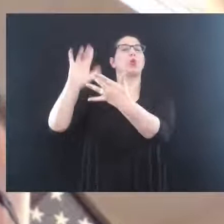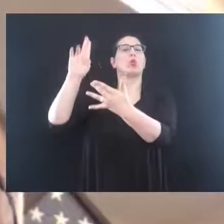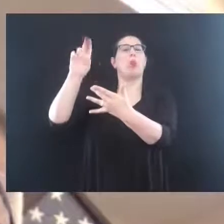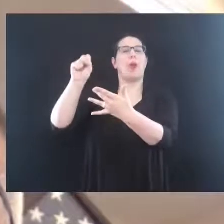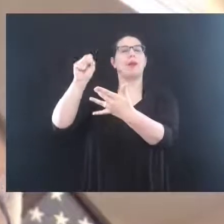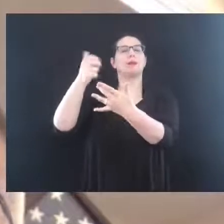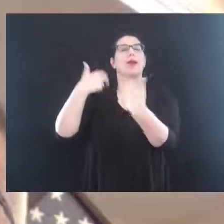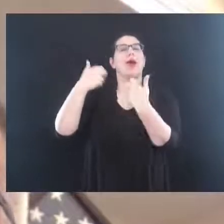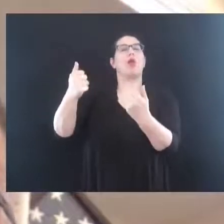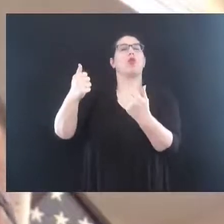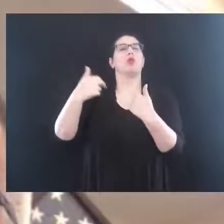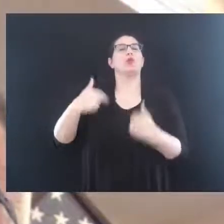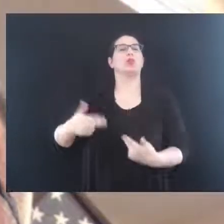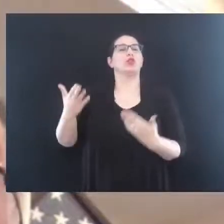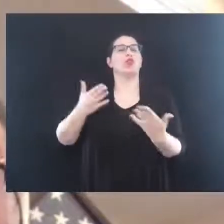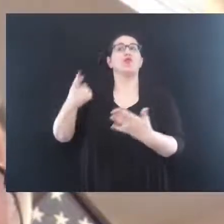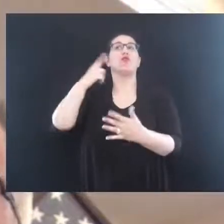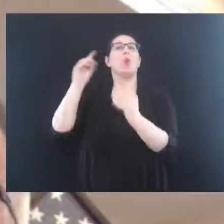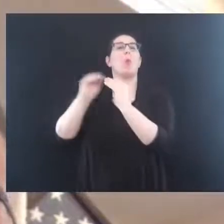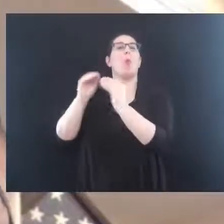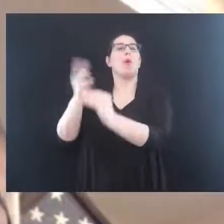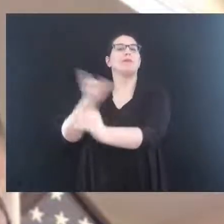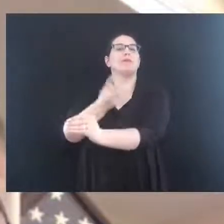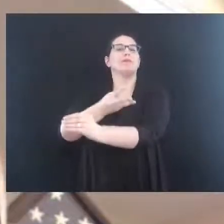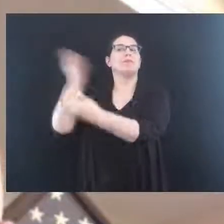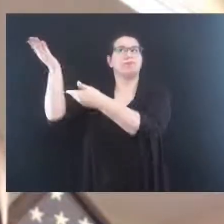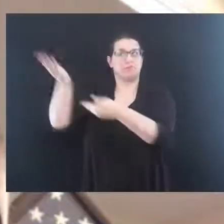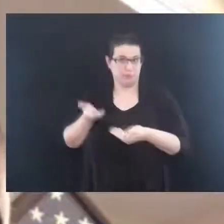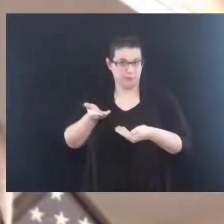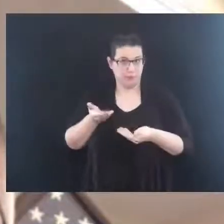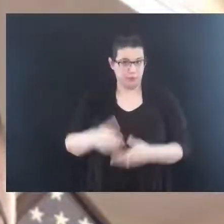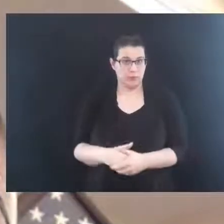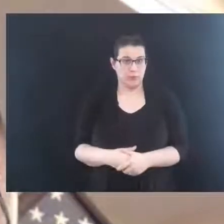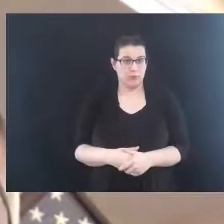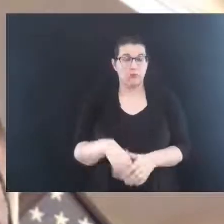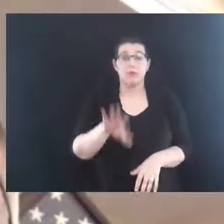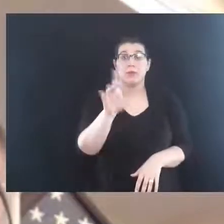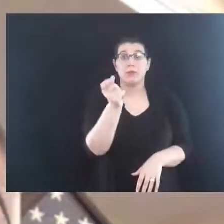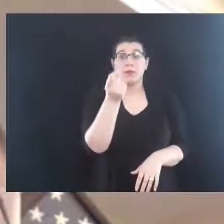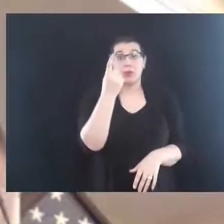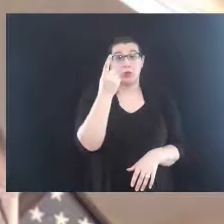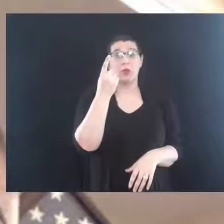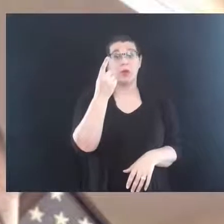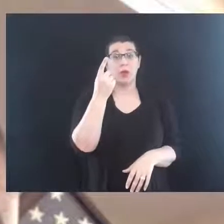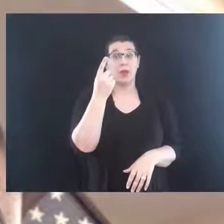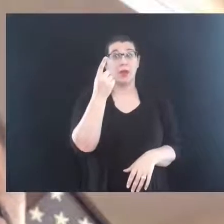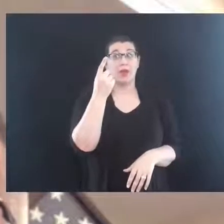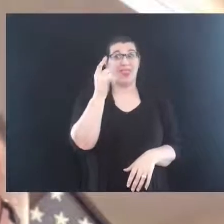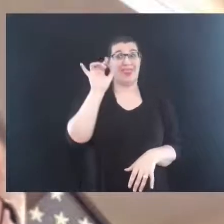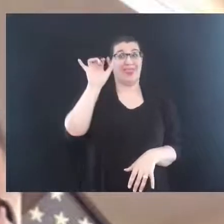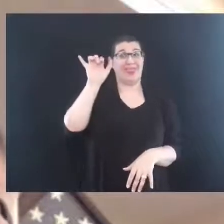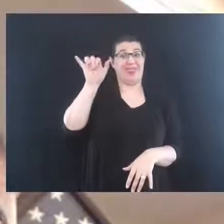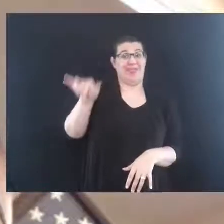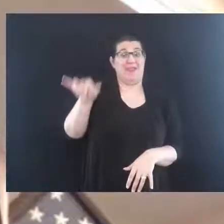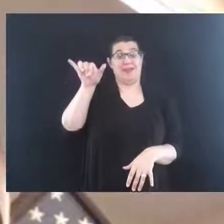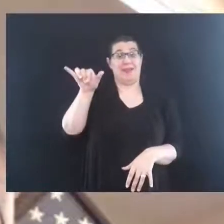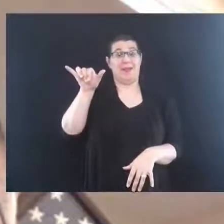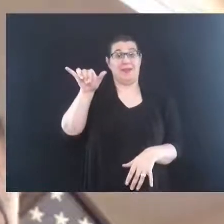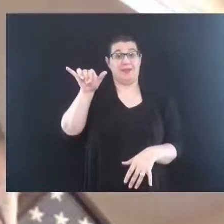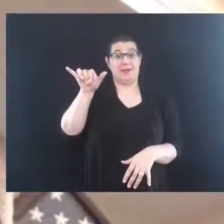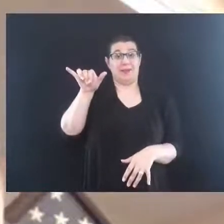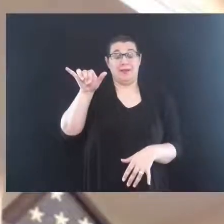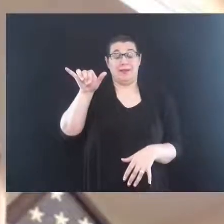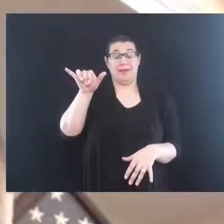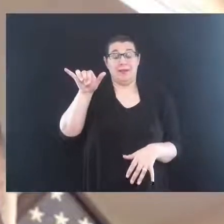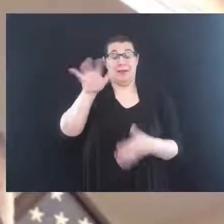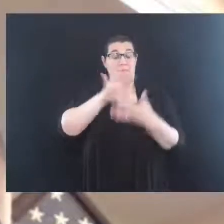have additional antibodies available. We need to understand that part of what was created in this